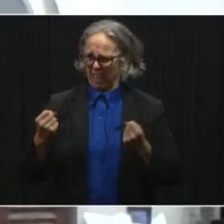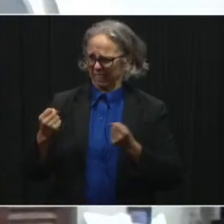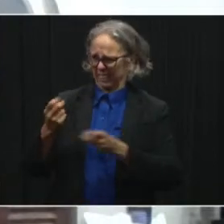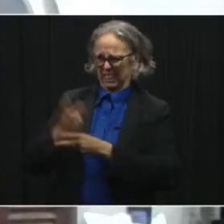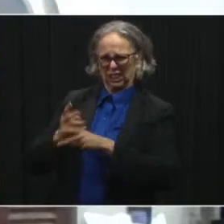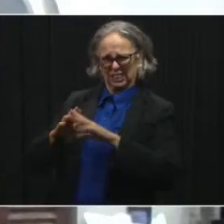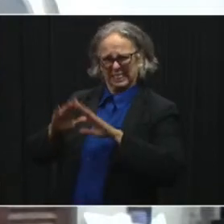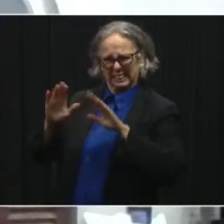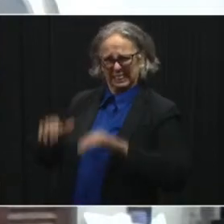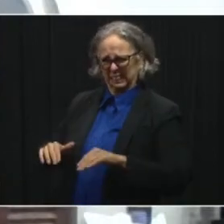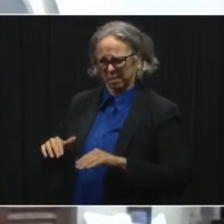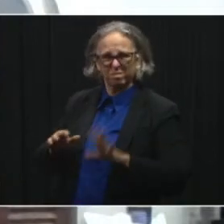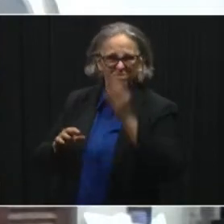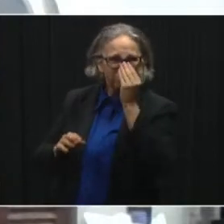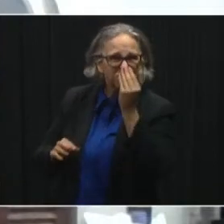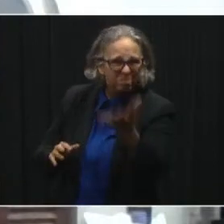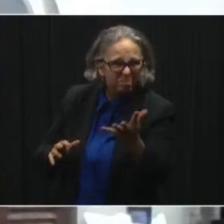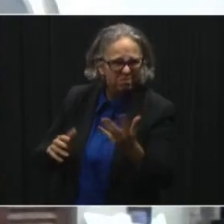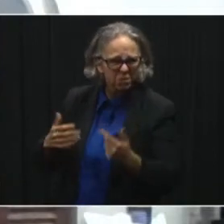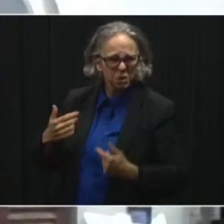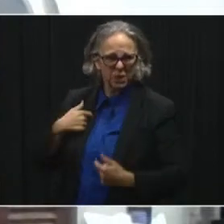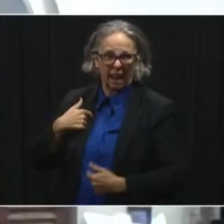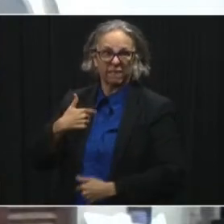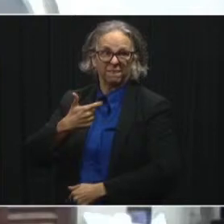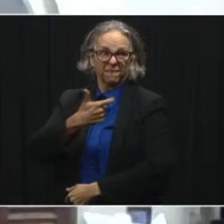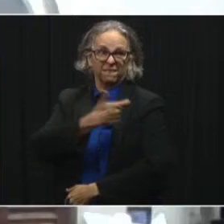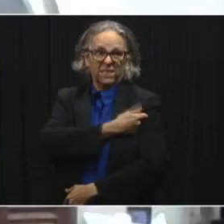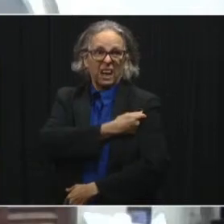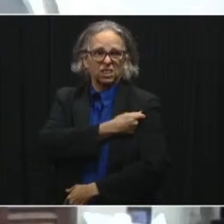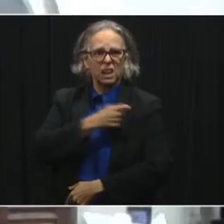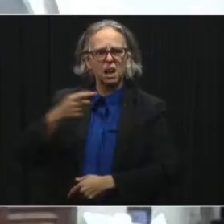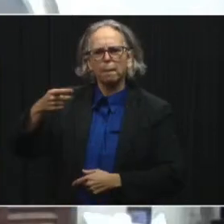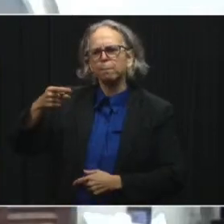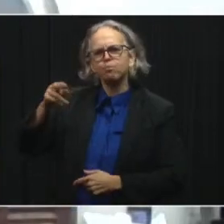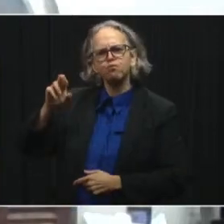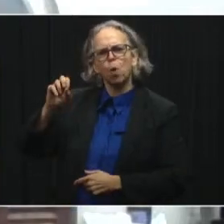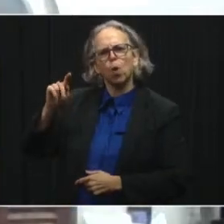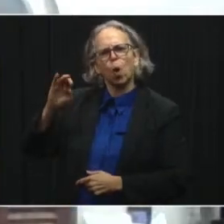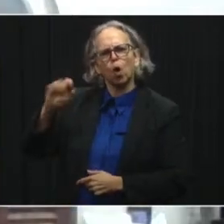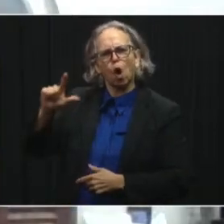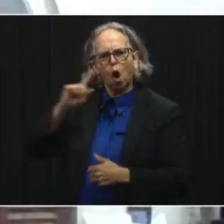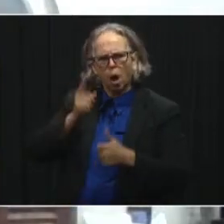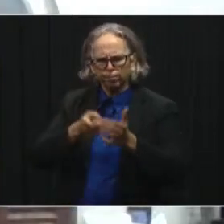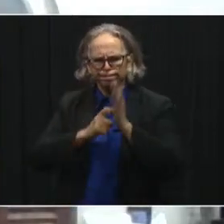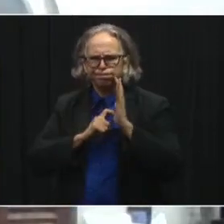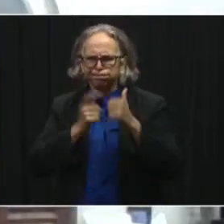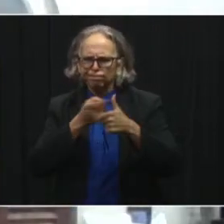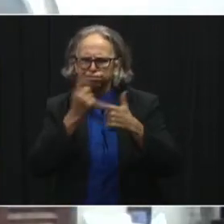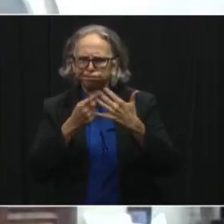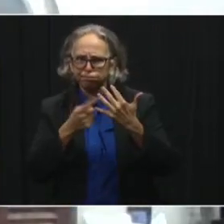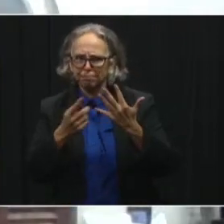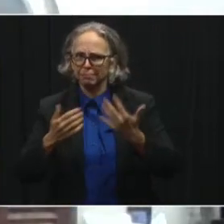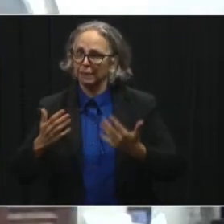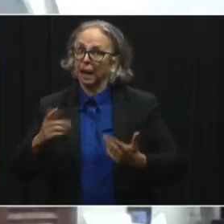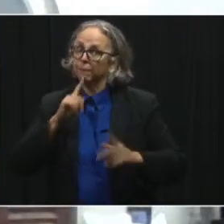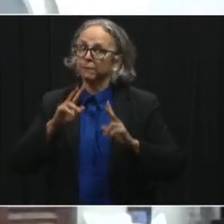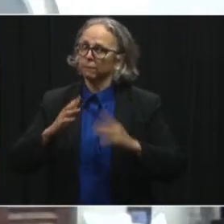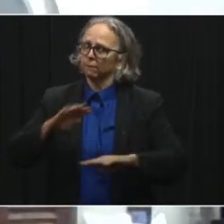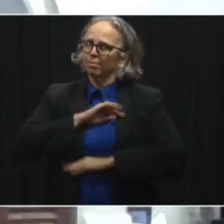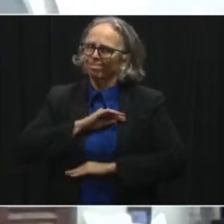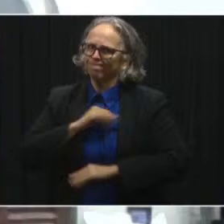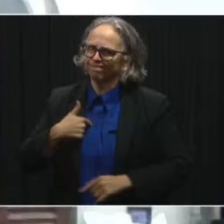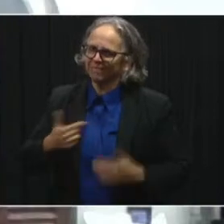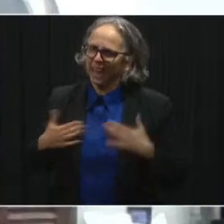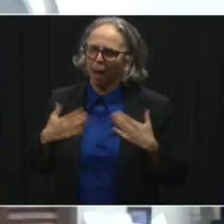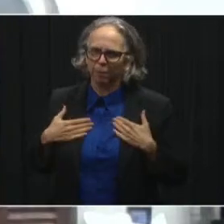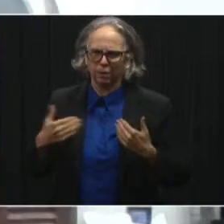the vaccination protocols in place that we have. You know, the last thing that I would want to do is come in and take care